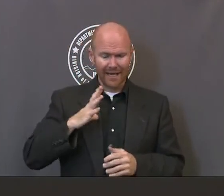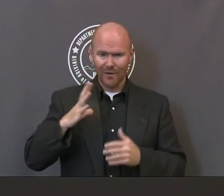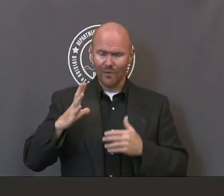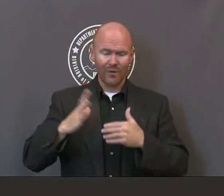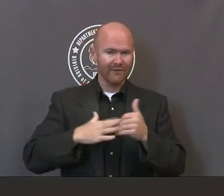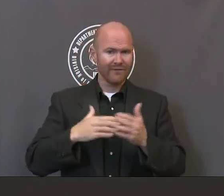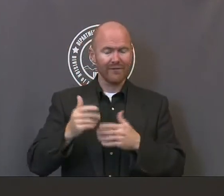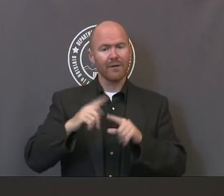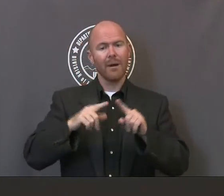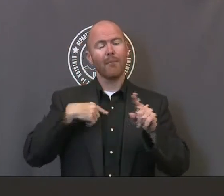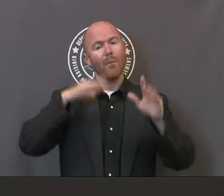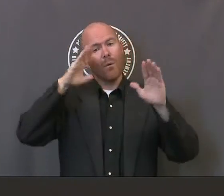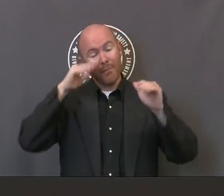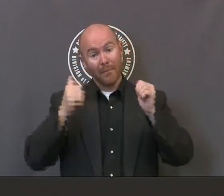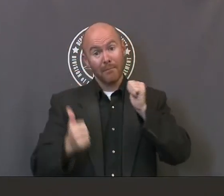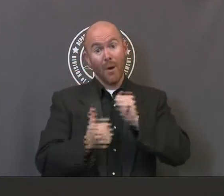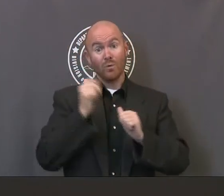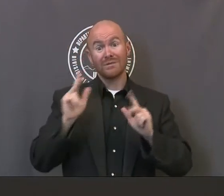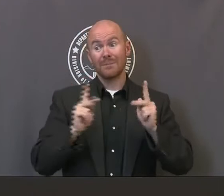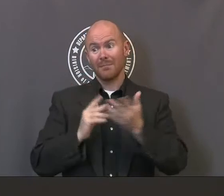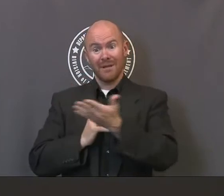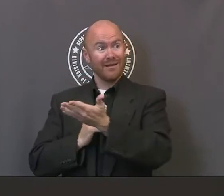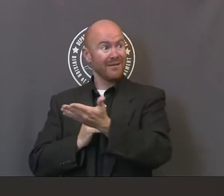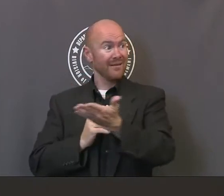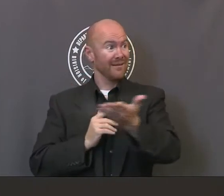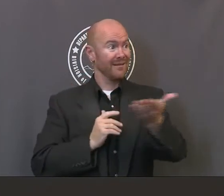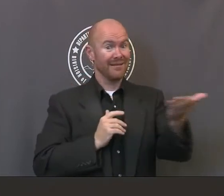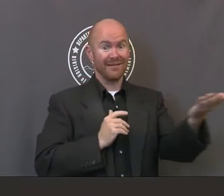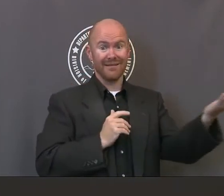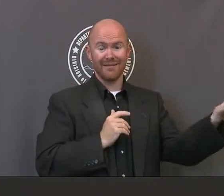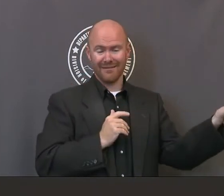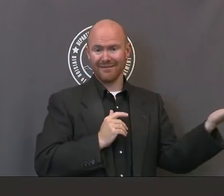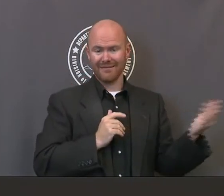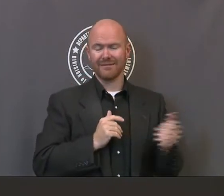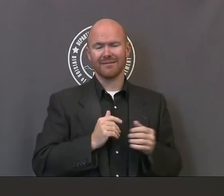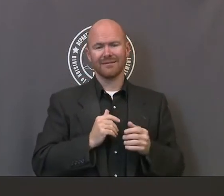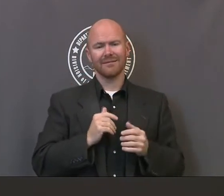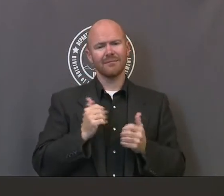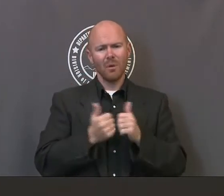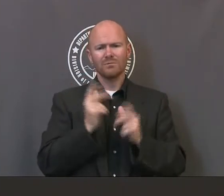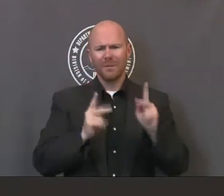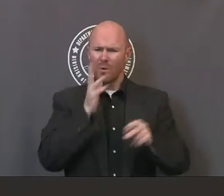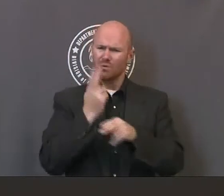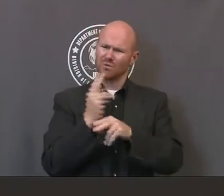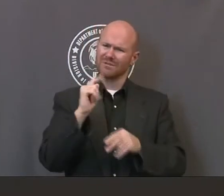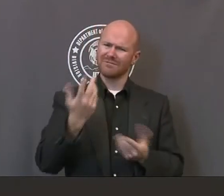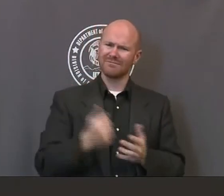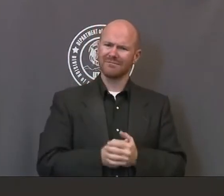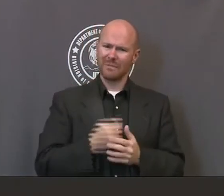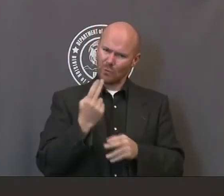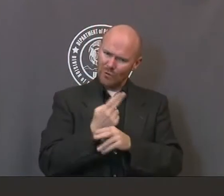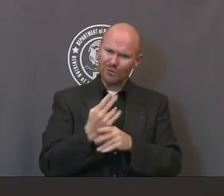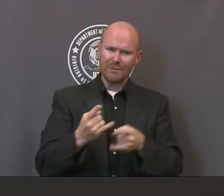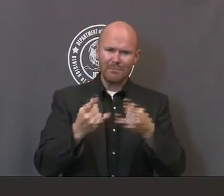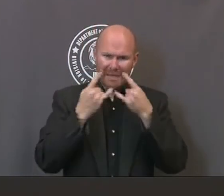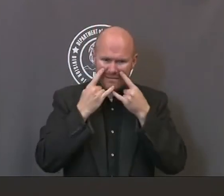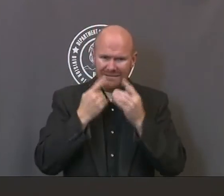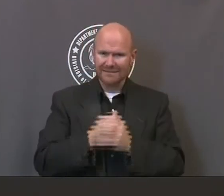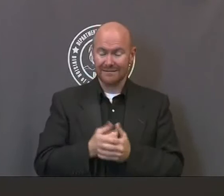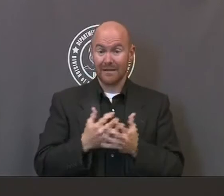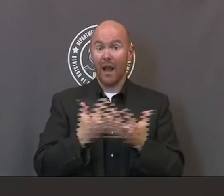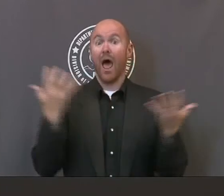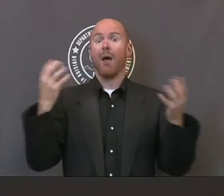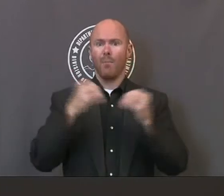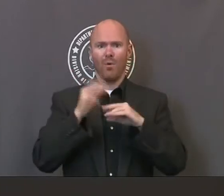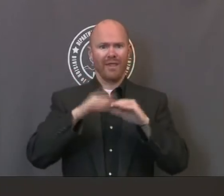vast majority of people, and I believe the polling shows us and the observation we have is that most people, in fact, are wearing a mask, certainly much more than they